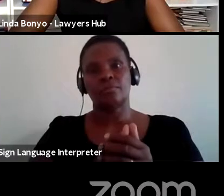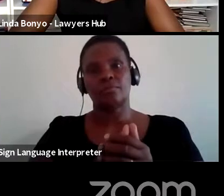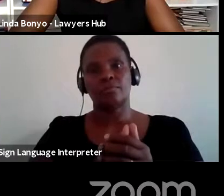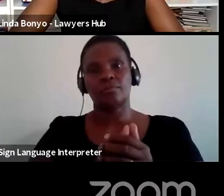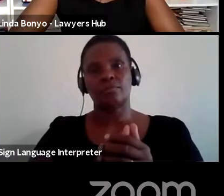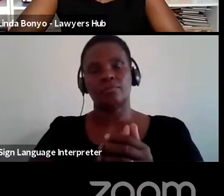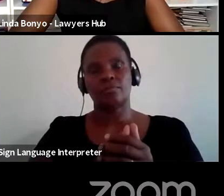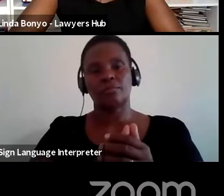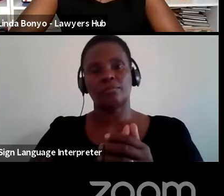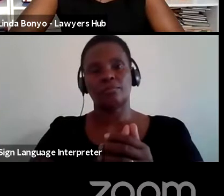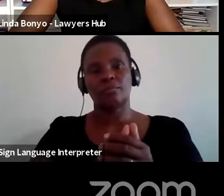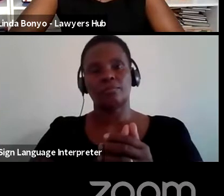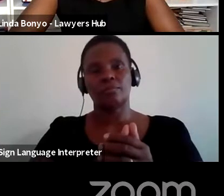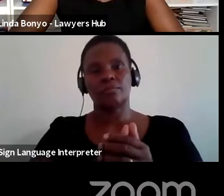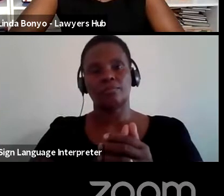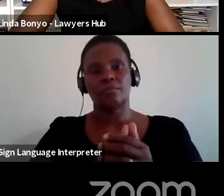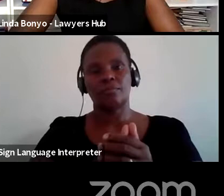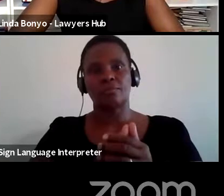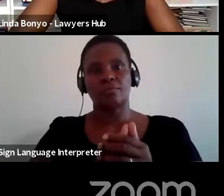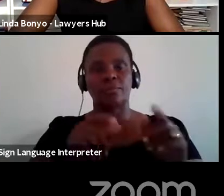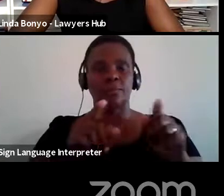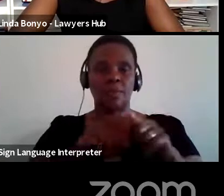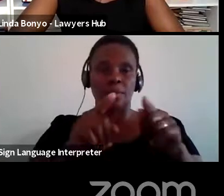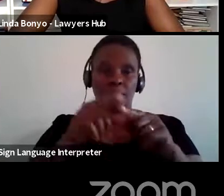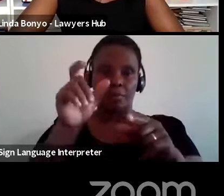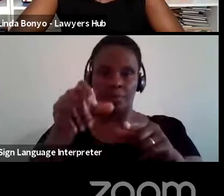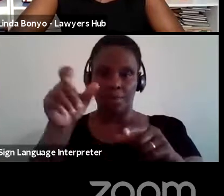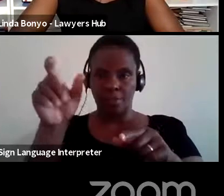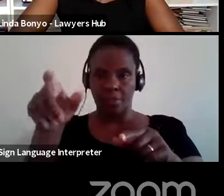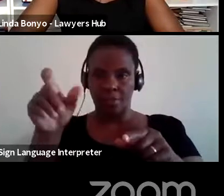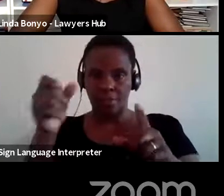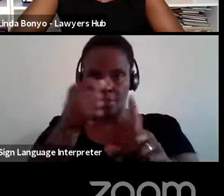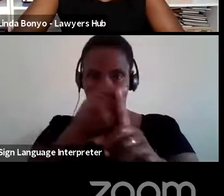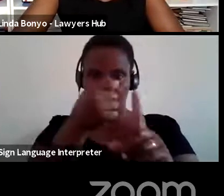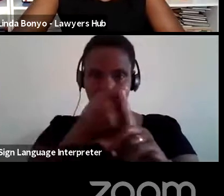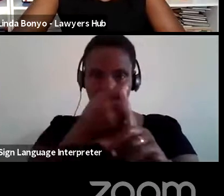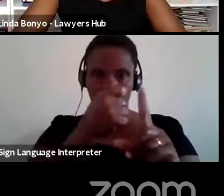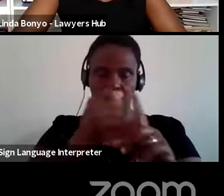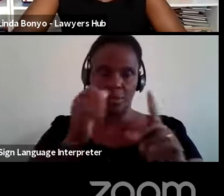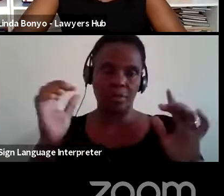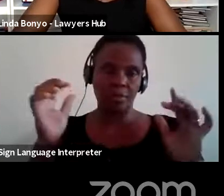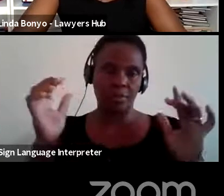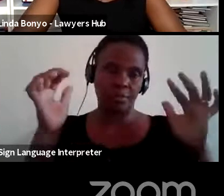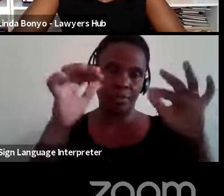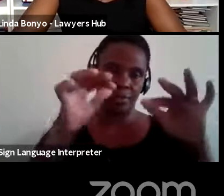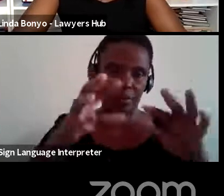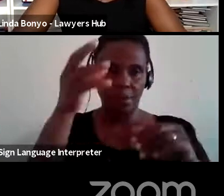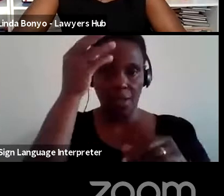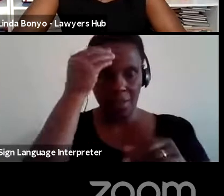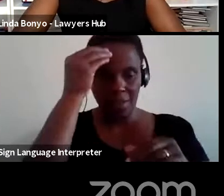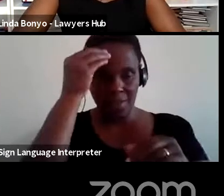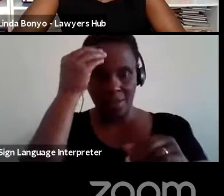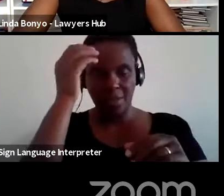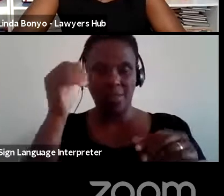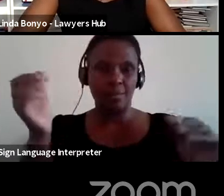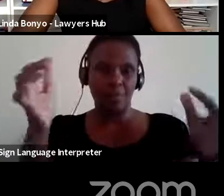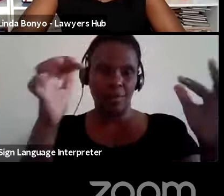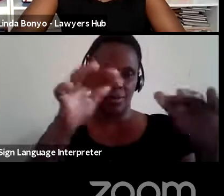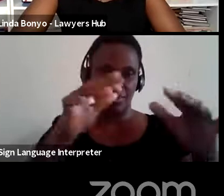organizations, individual advocates, and academics got together to talk about how difficult these issues were and